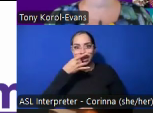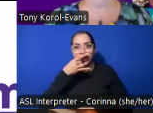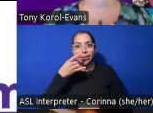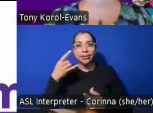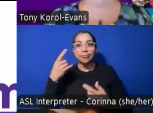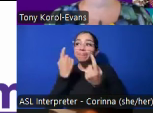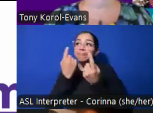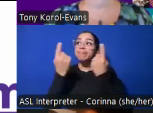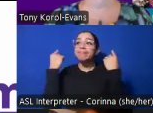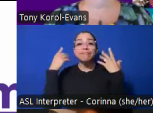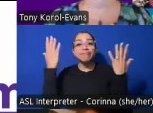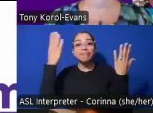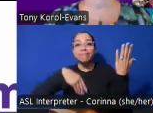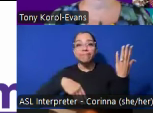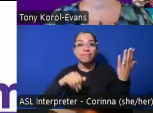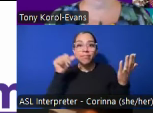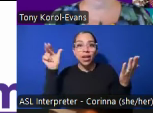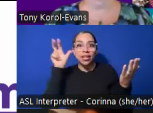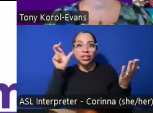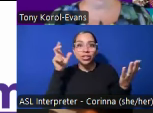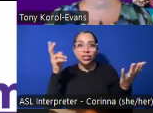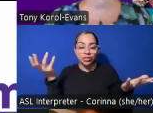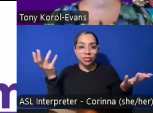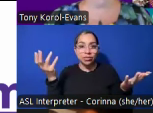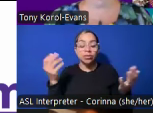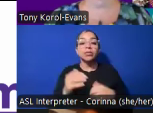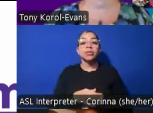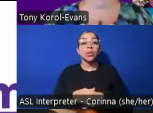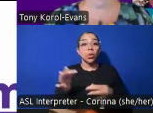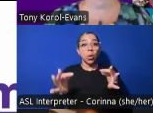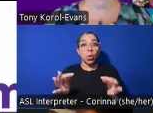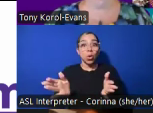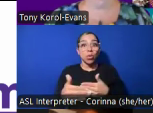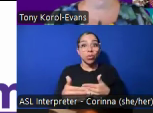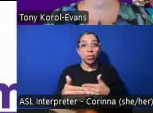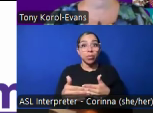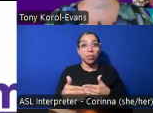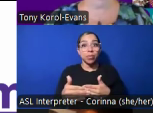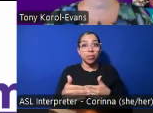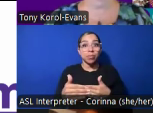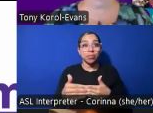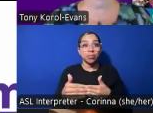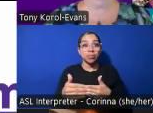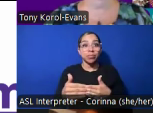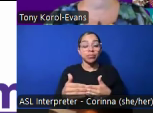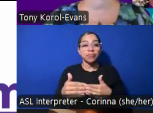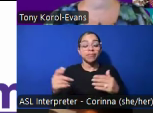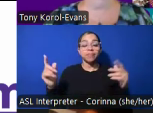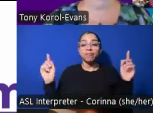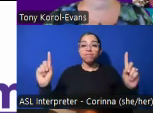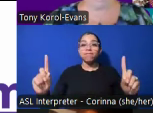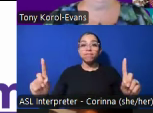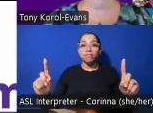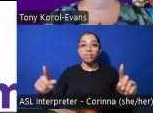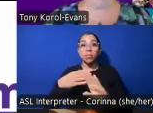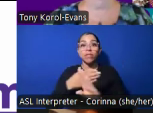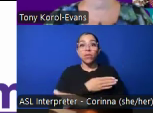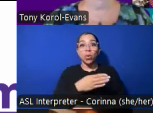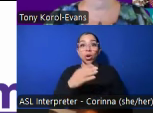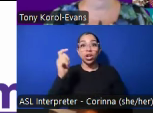And so when they were in the courtroom, he started, before the judge came in, whistling